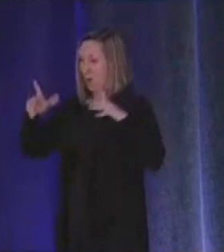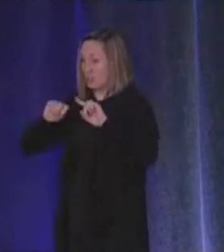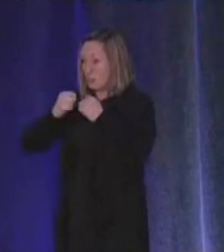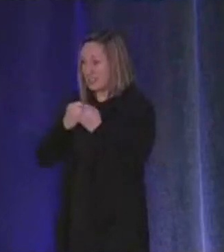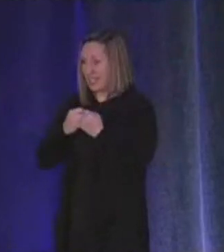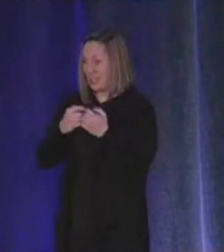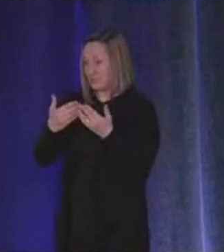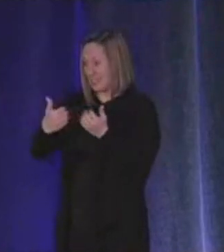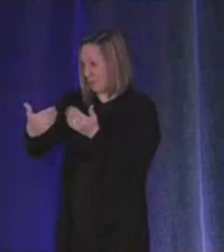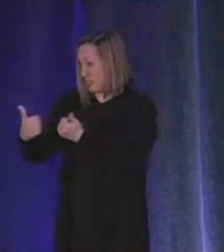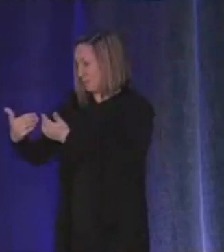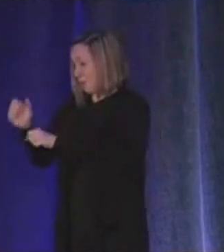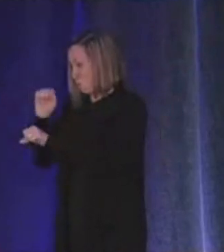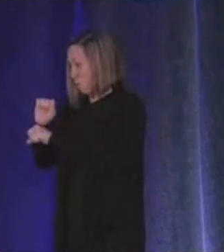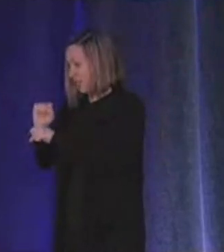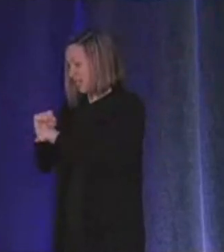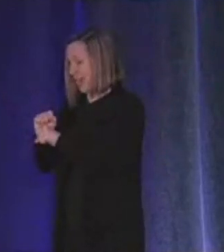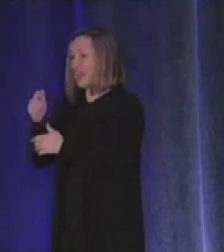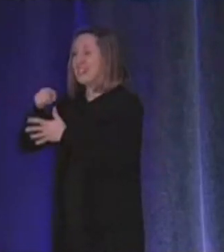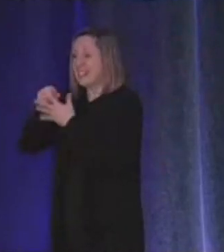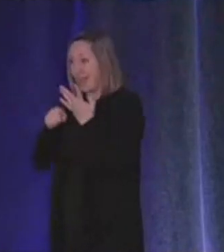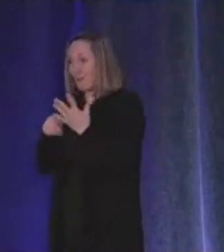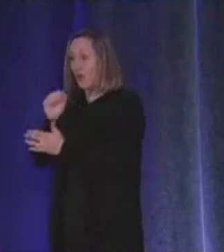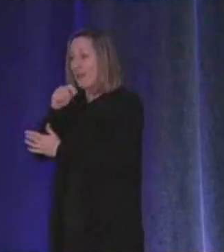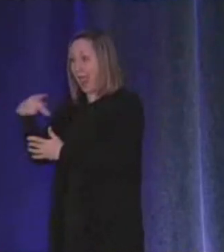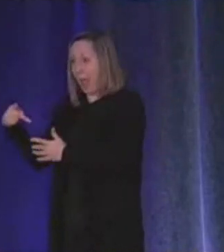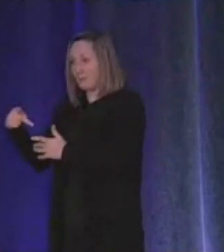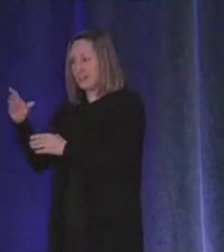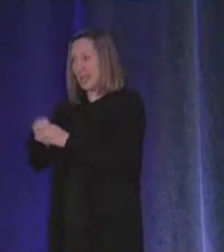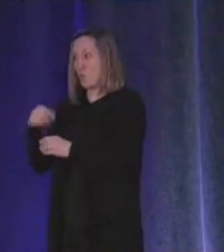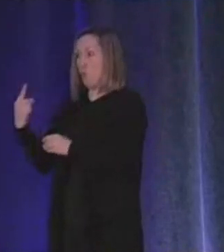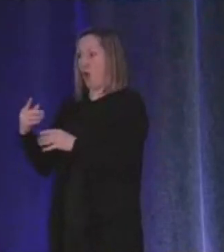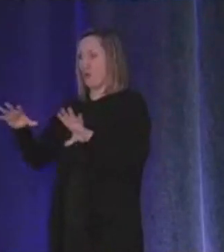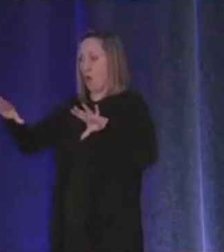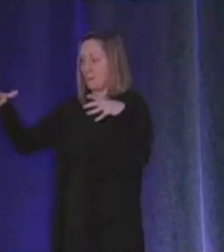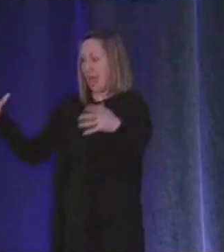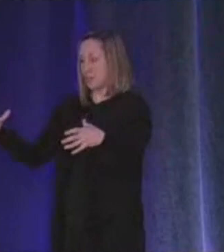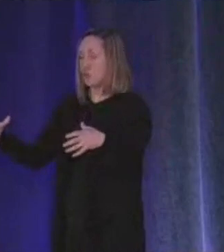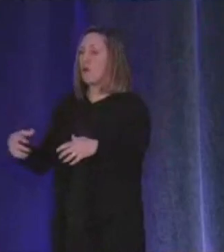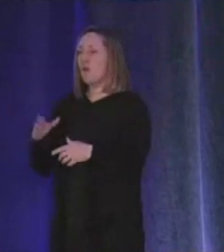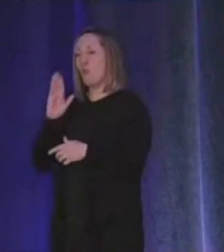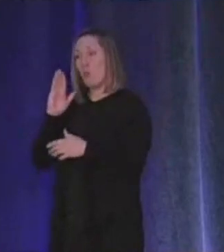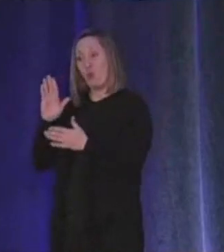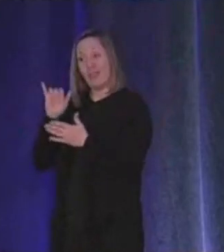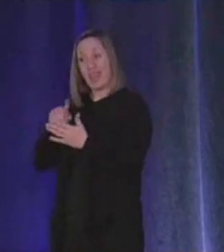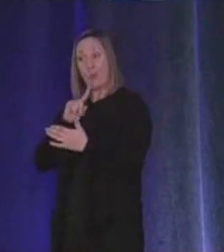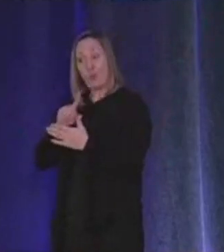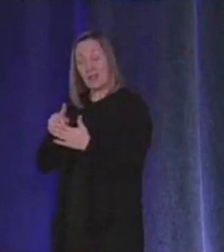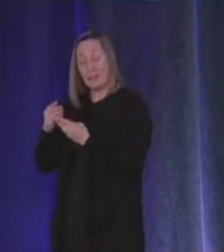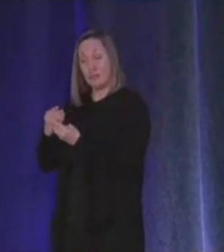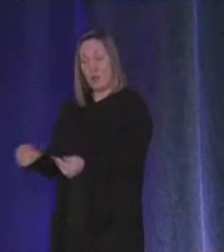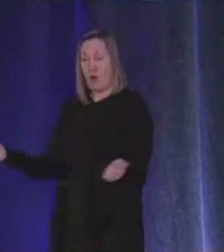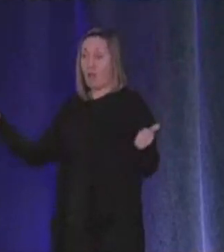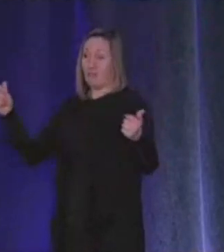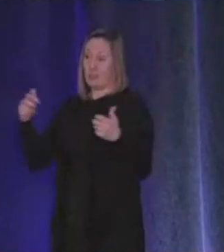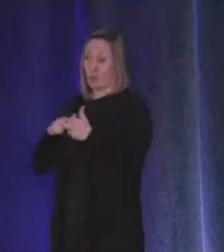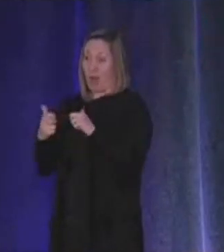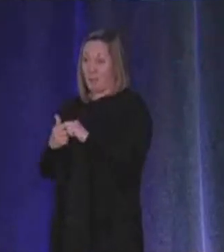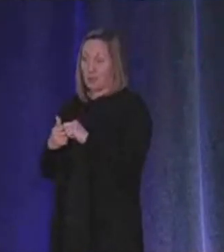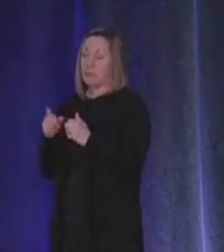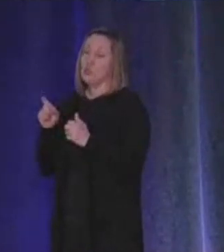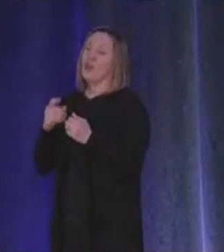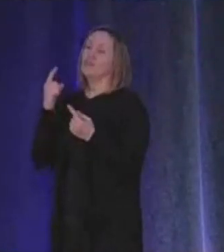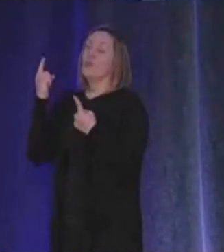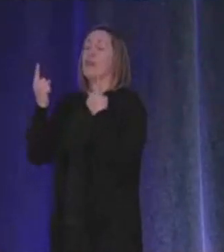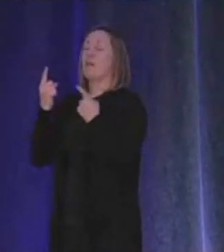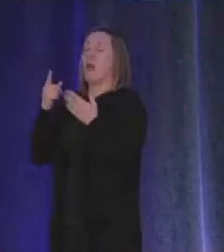working on multiple apps within one repository. But is that really going to solve your problem? You really have to think about